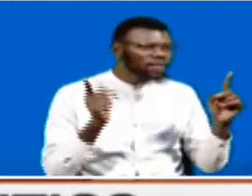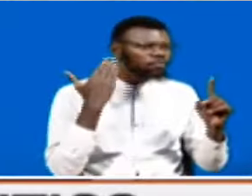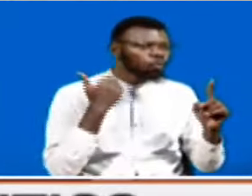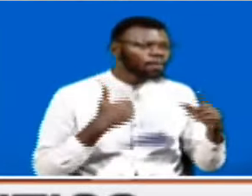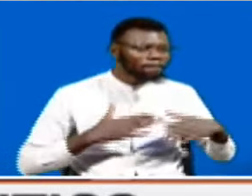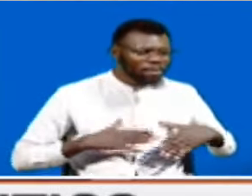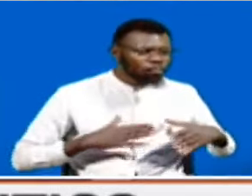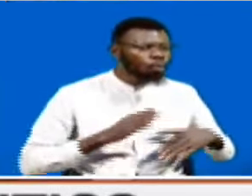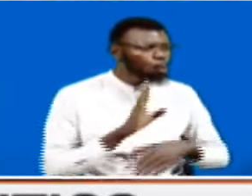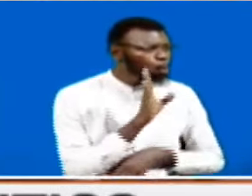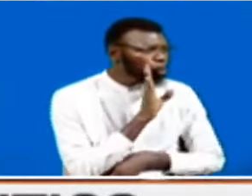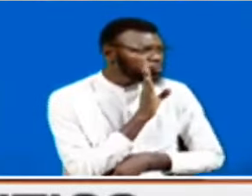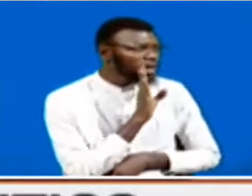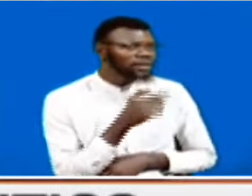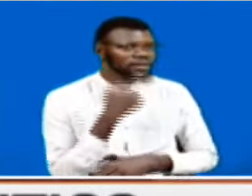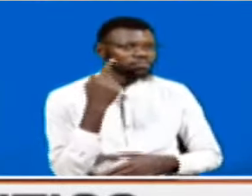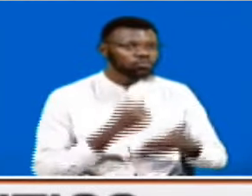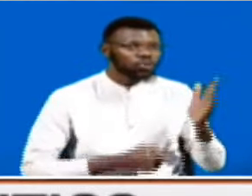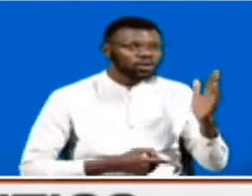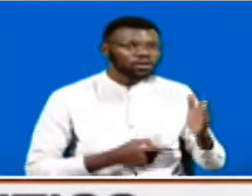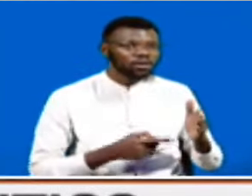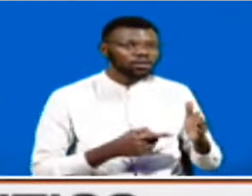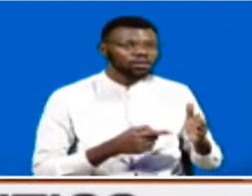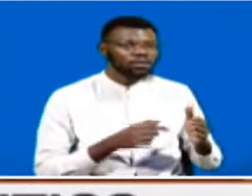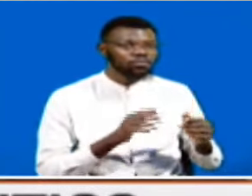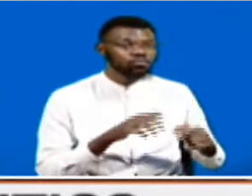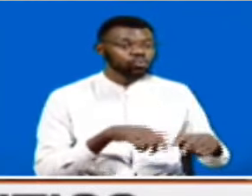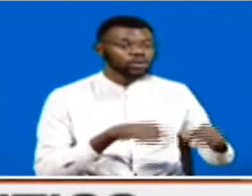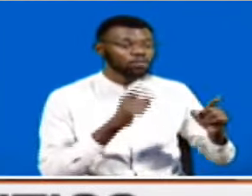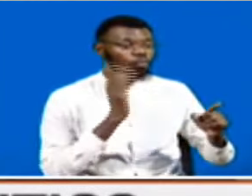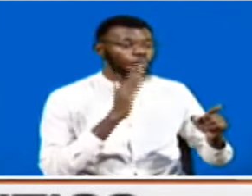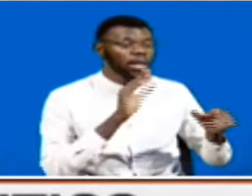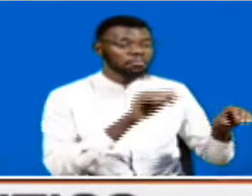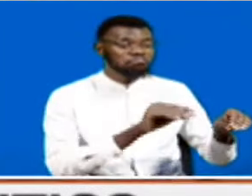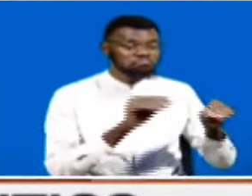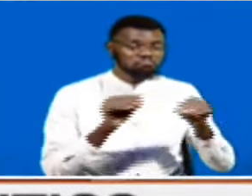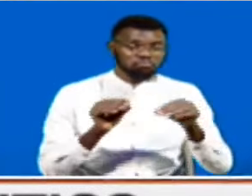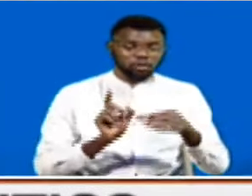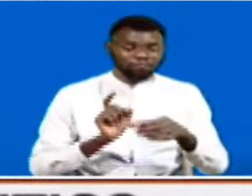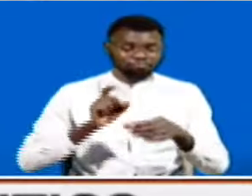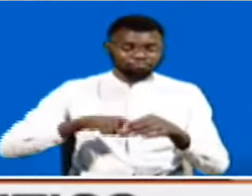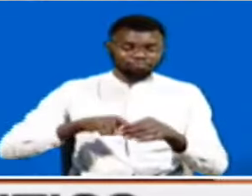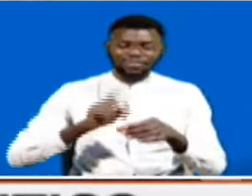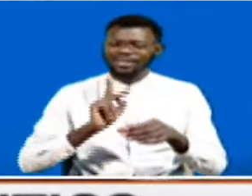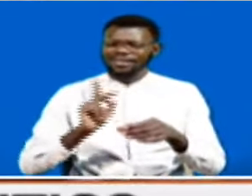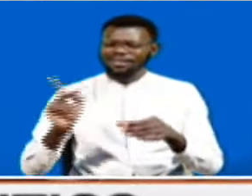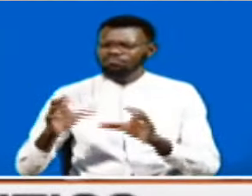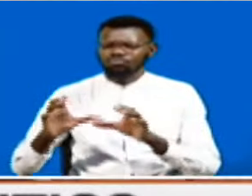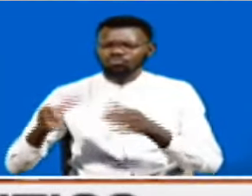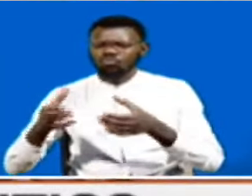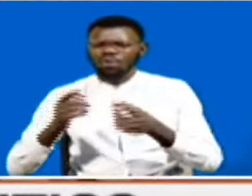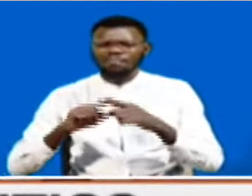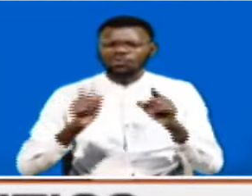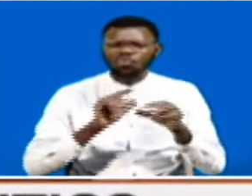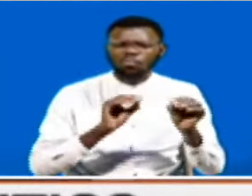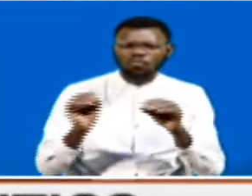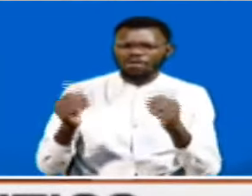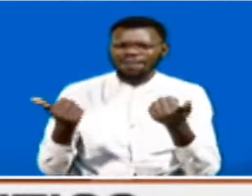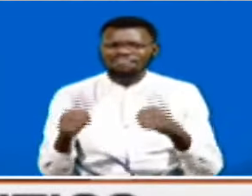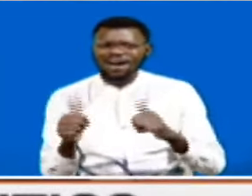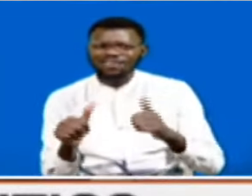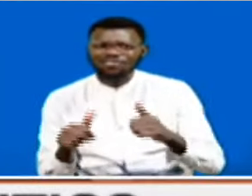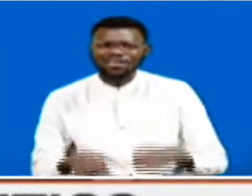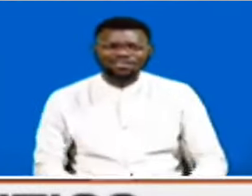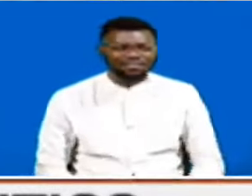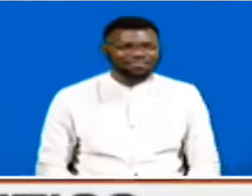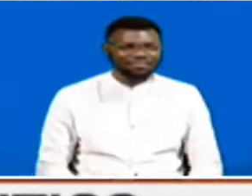whispers that you are going to be among the people who are going to cross over to Kenya Kwanza. That just disappeared. Did you cross over the night and come back